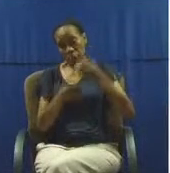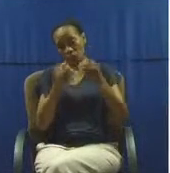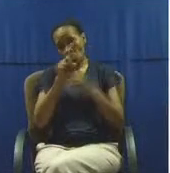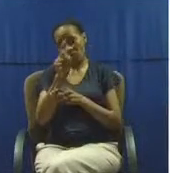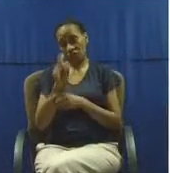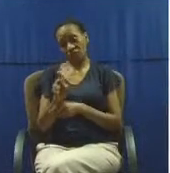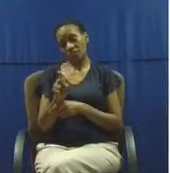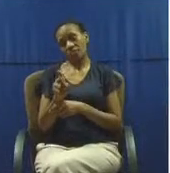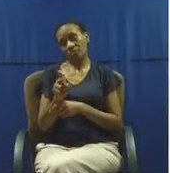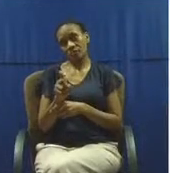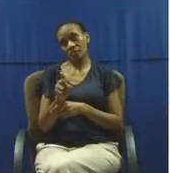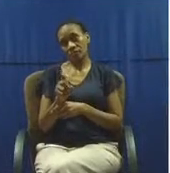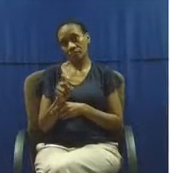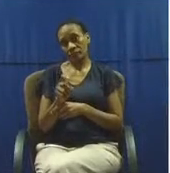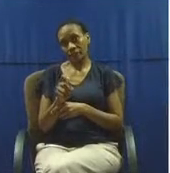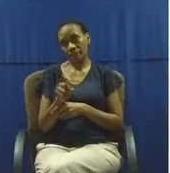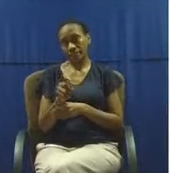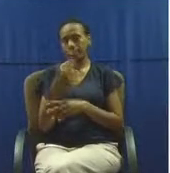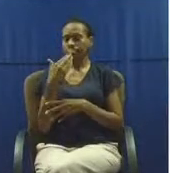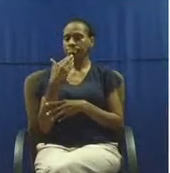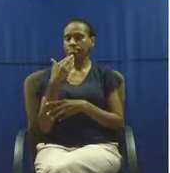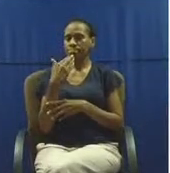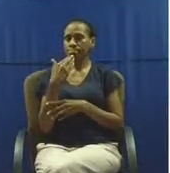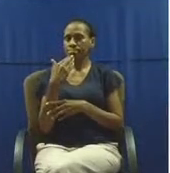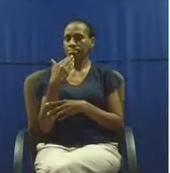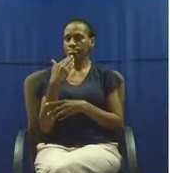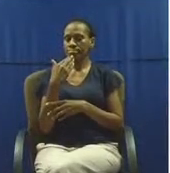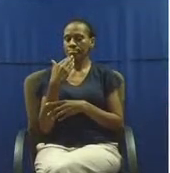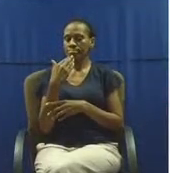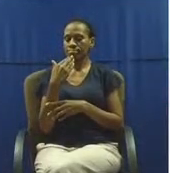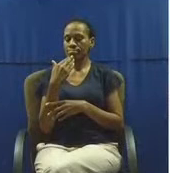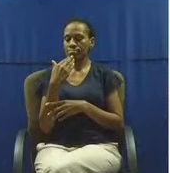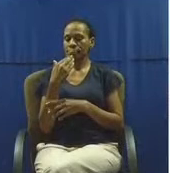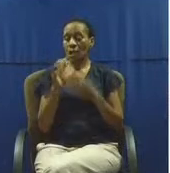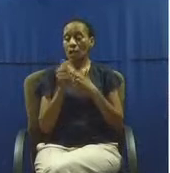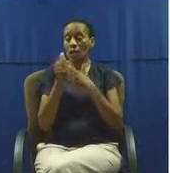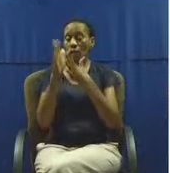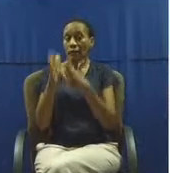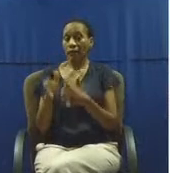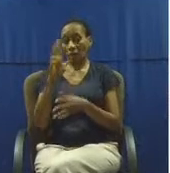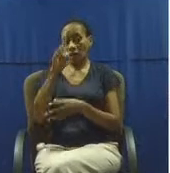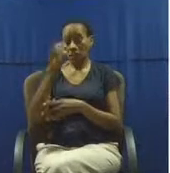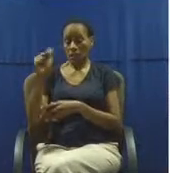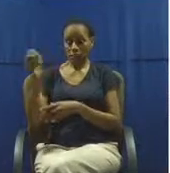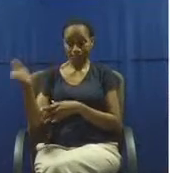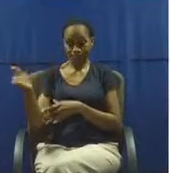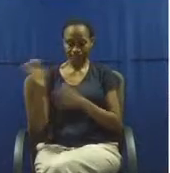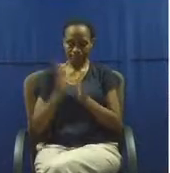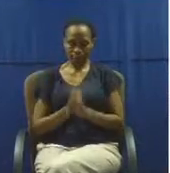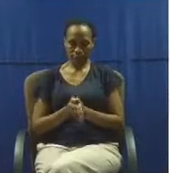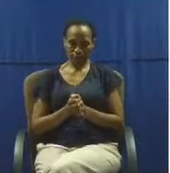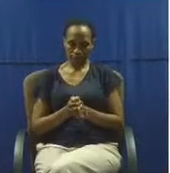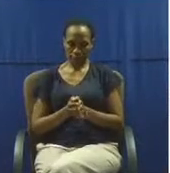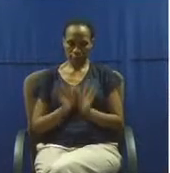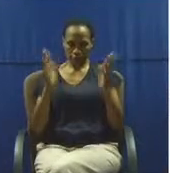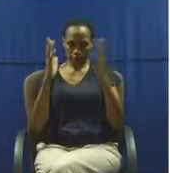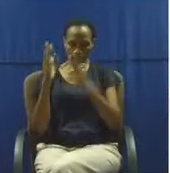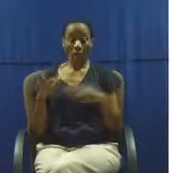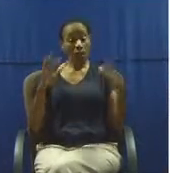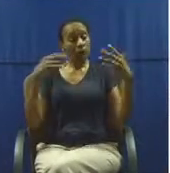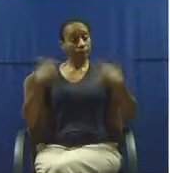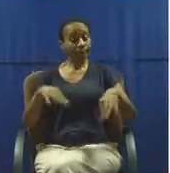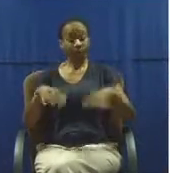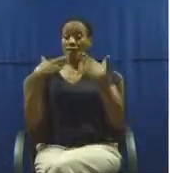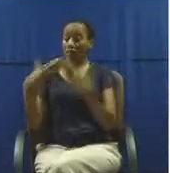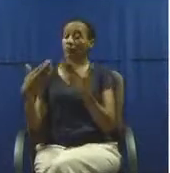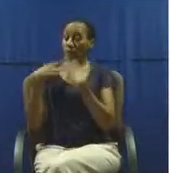supplementary question will be asked by the Honorable, the Leader of the Opposition. Thank you very much. And